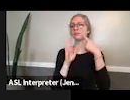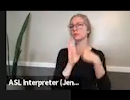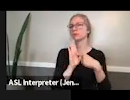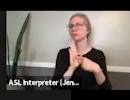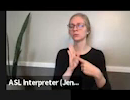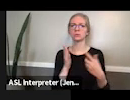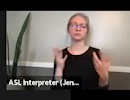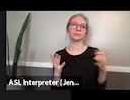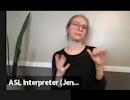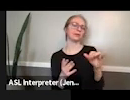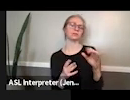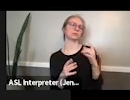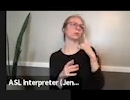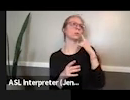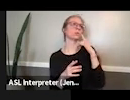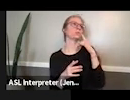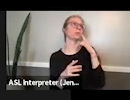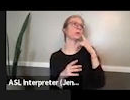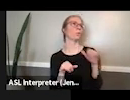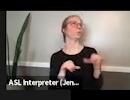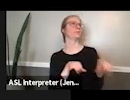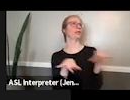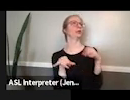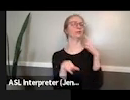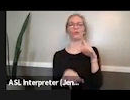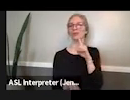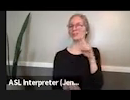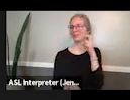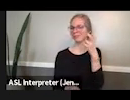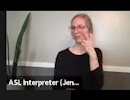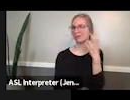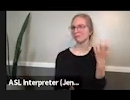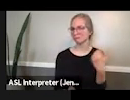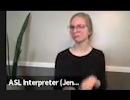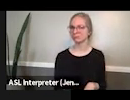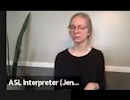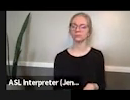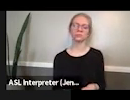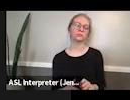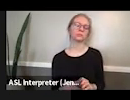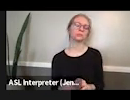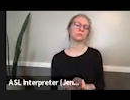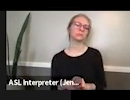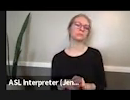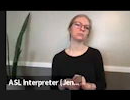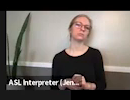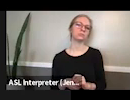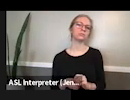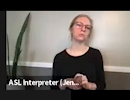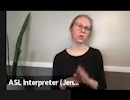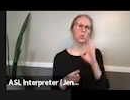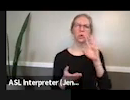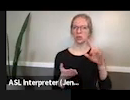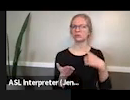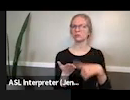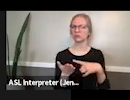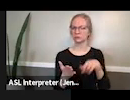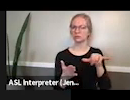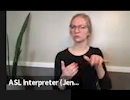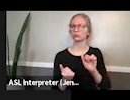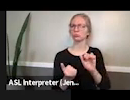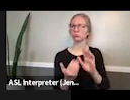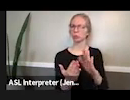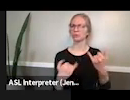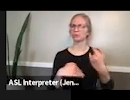gold standard in deafblindness. It is an approach we'll talk about today,